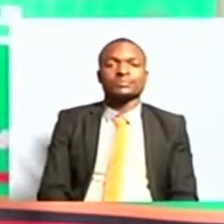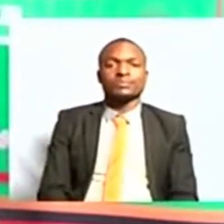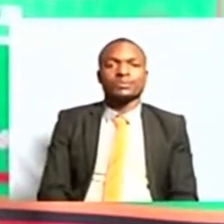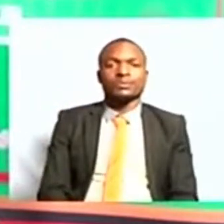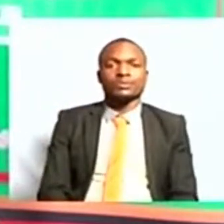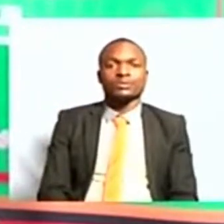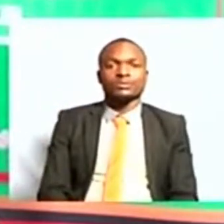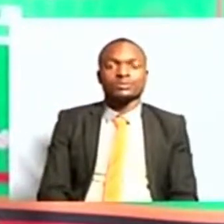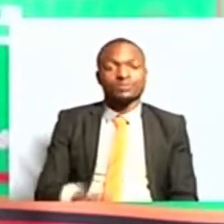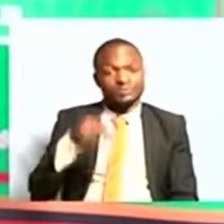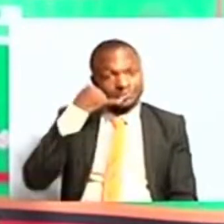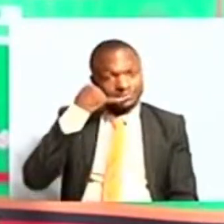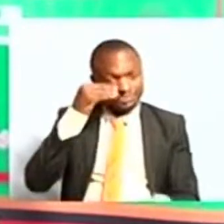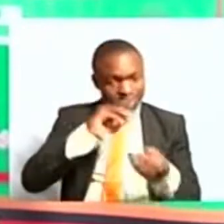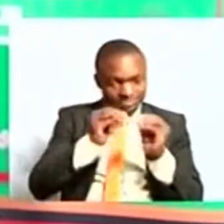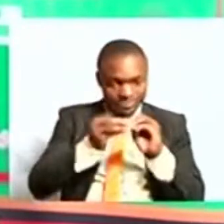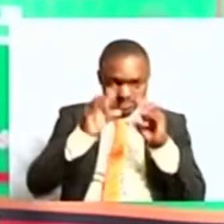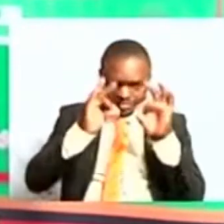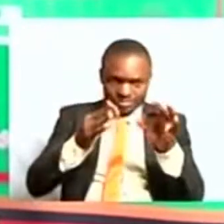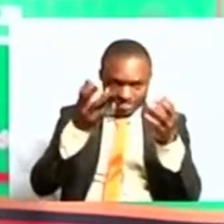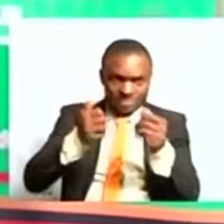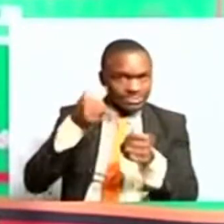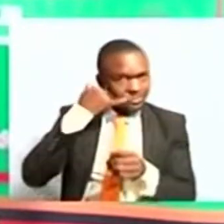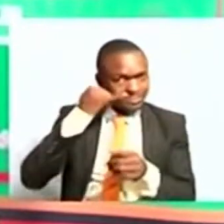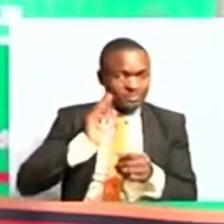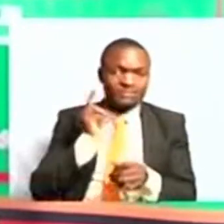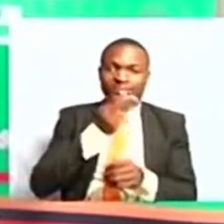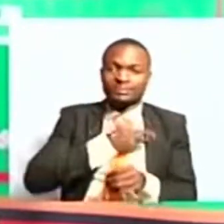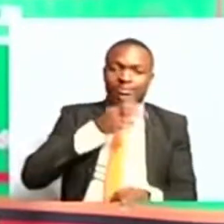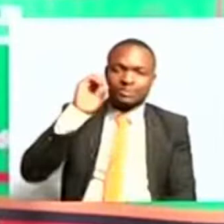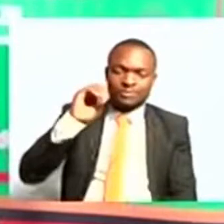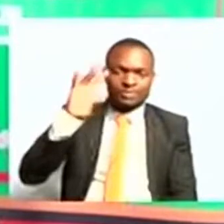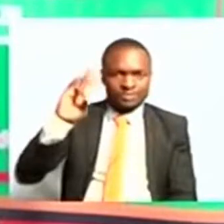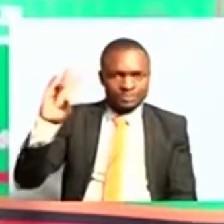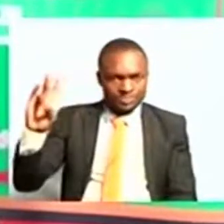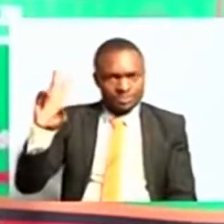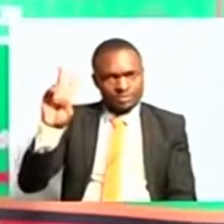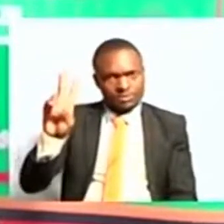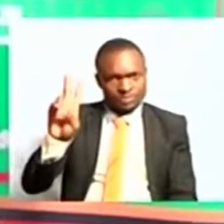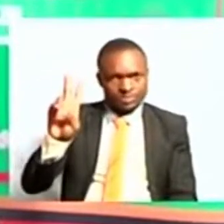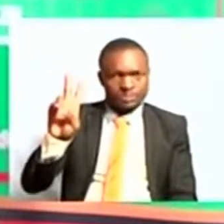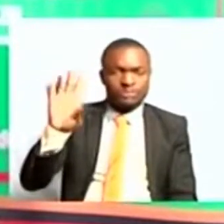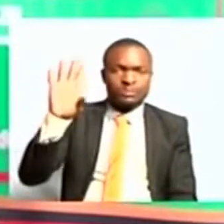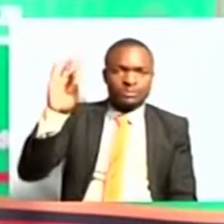0978-772-801, and our call line, if you need to call us, our call line is